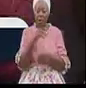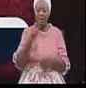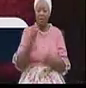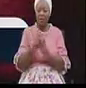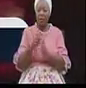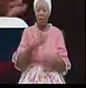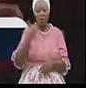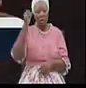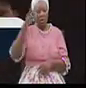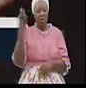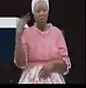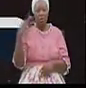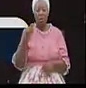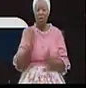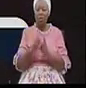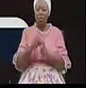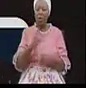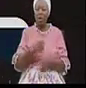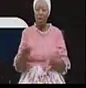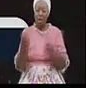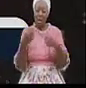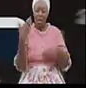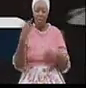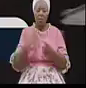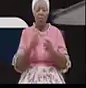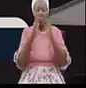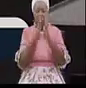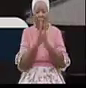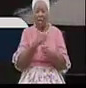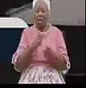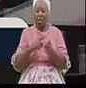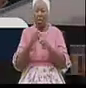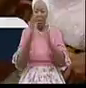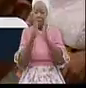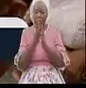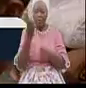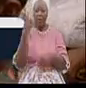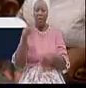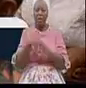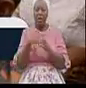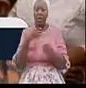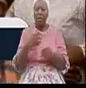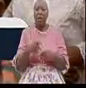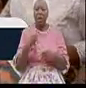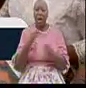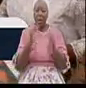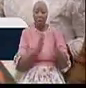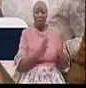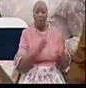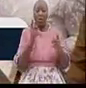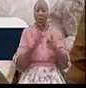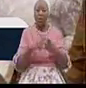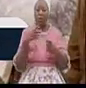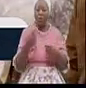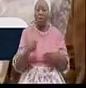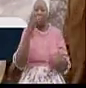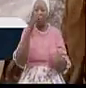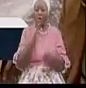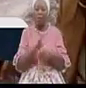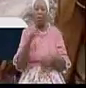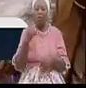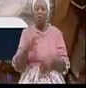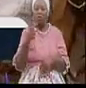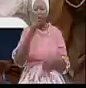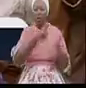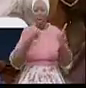the word, they came to pray. And they prayed in line with the promise of